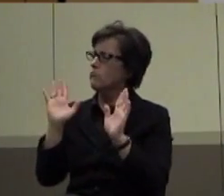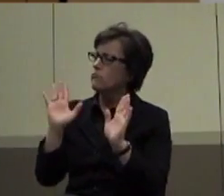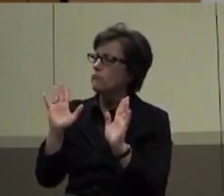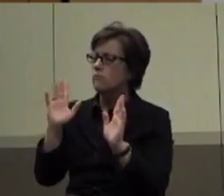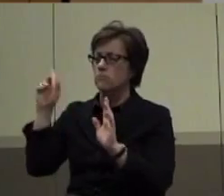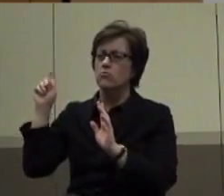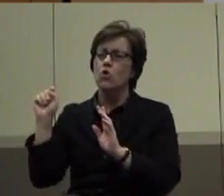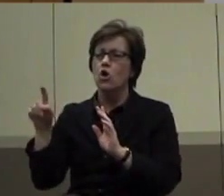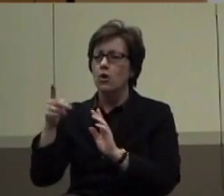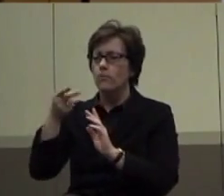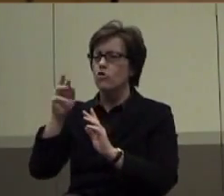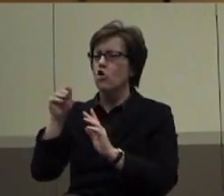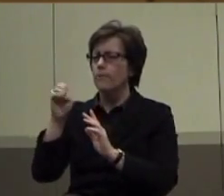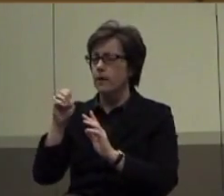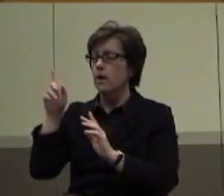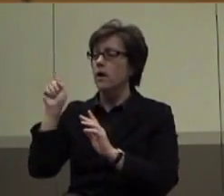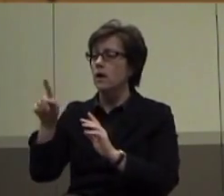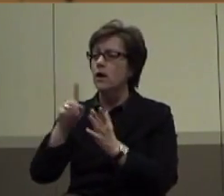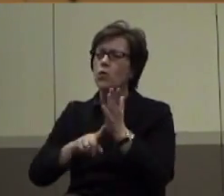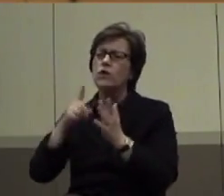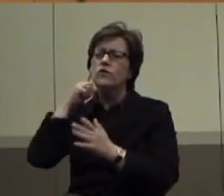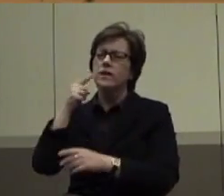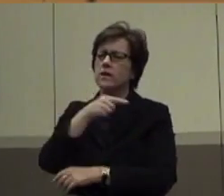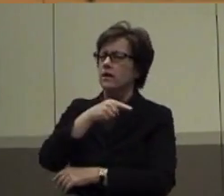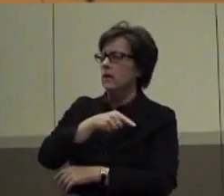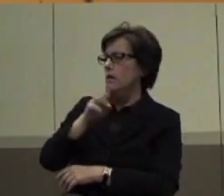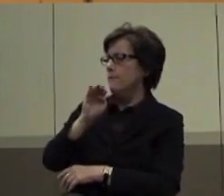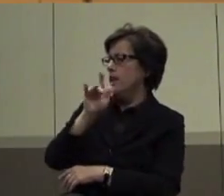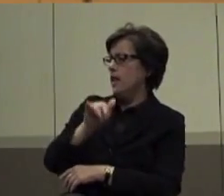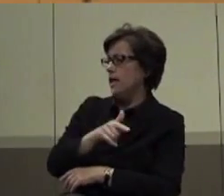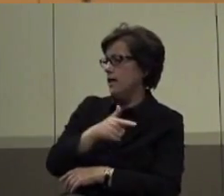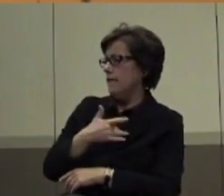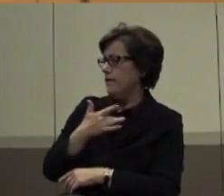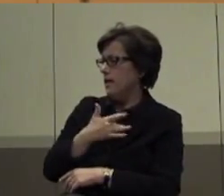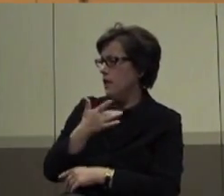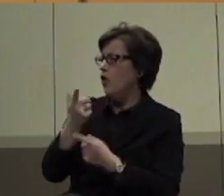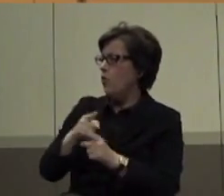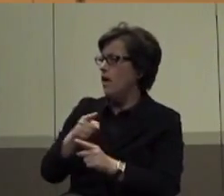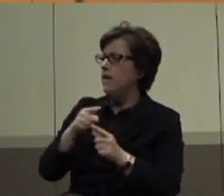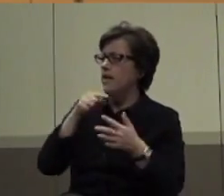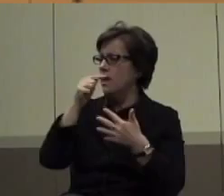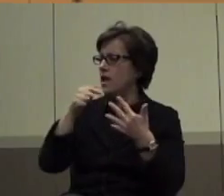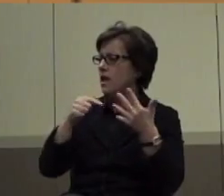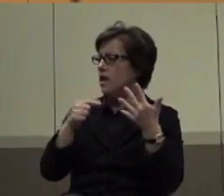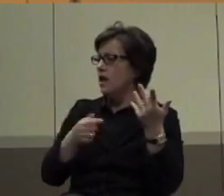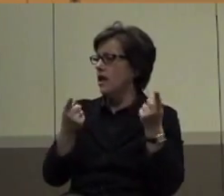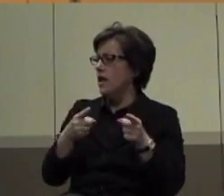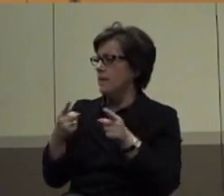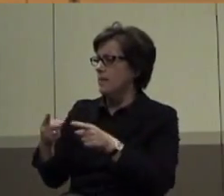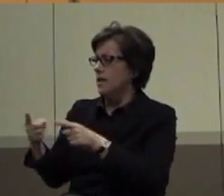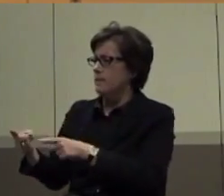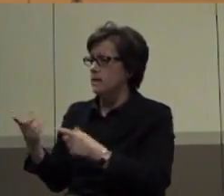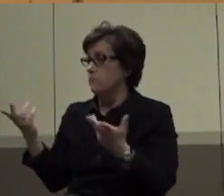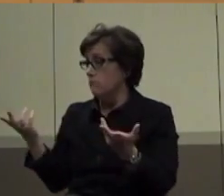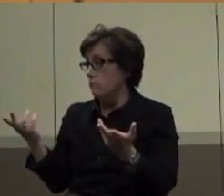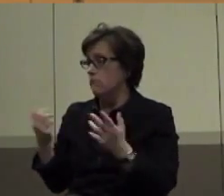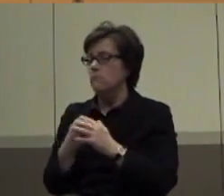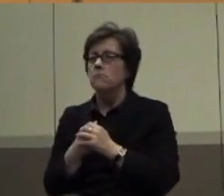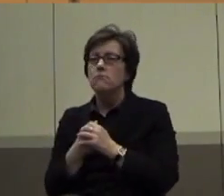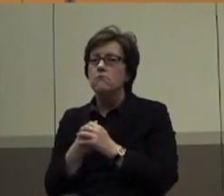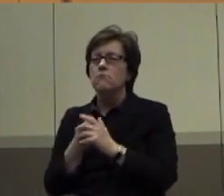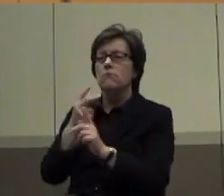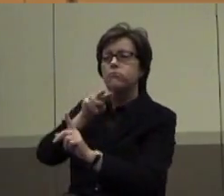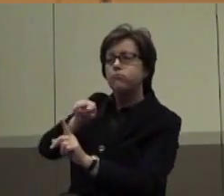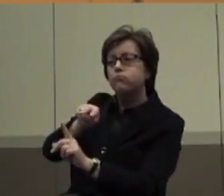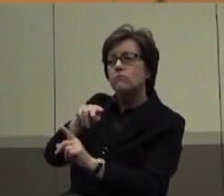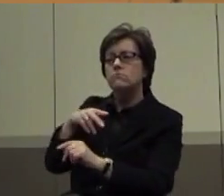probe situation, what do you think Billy's feeling when this happens, this happens, this happens? All right, so I'm just